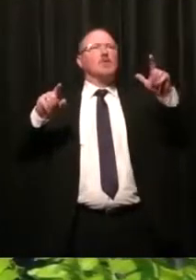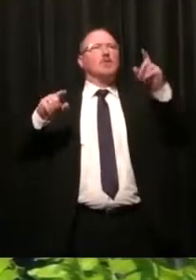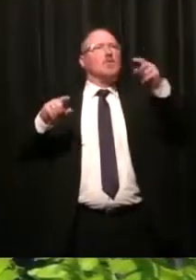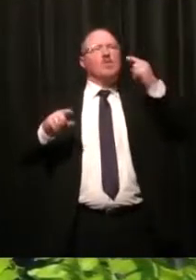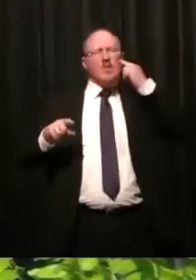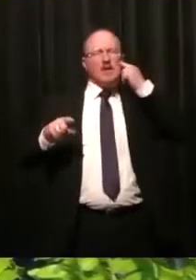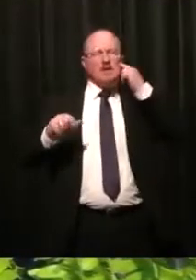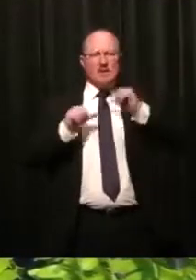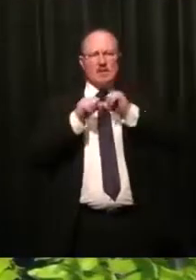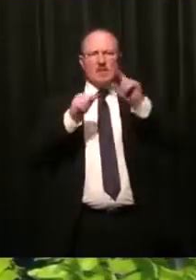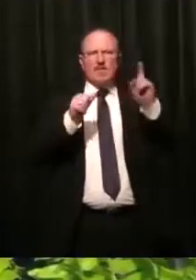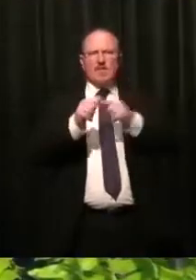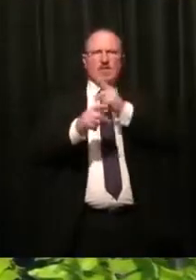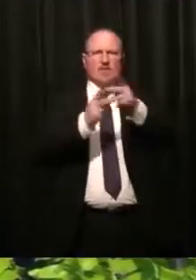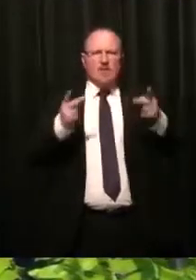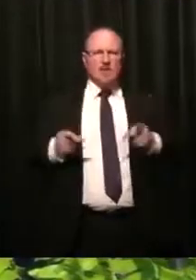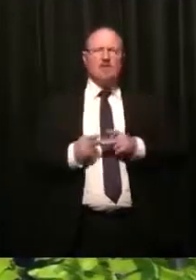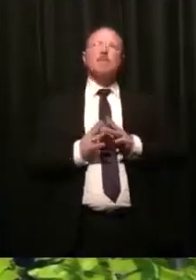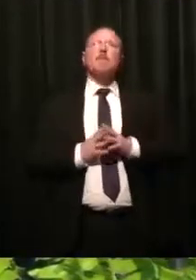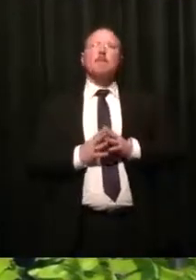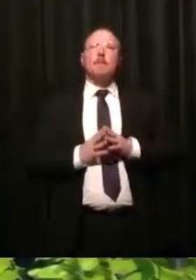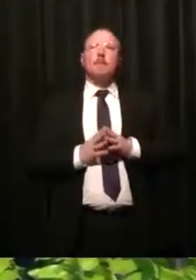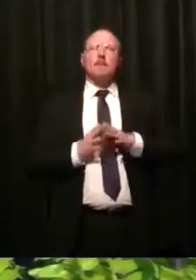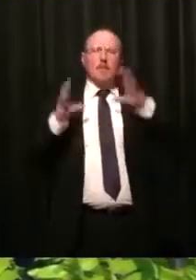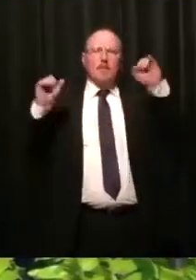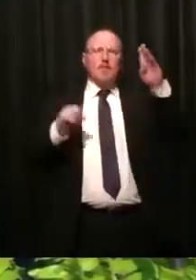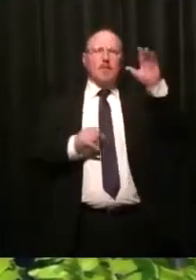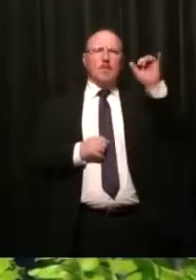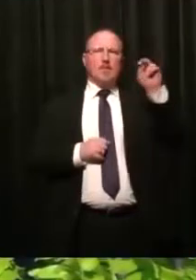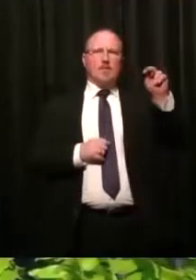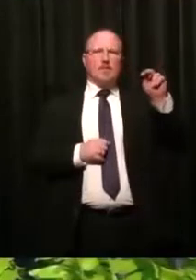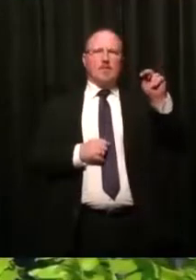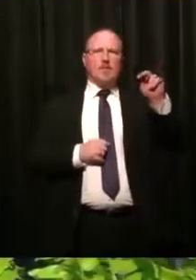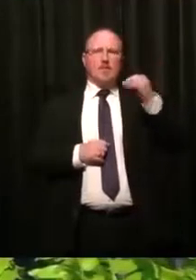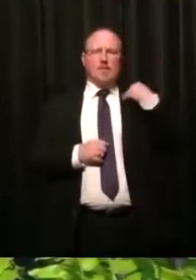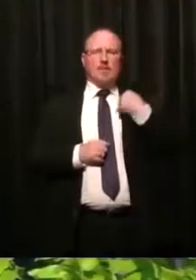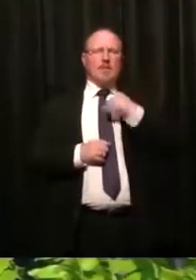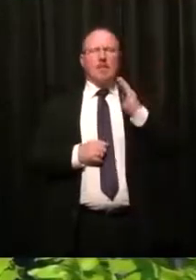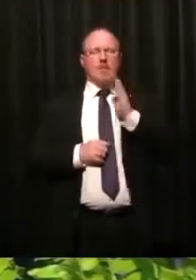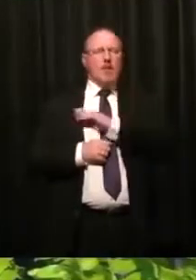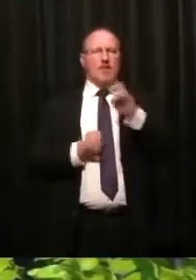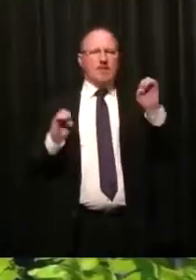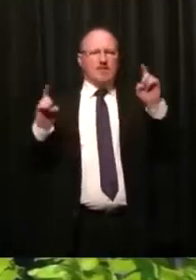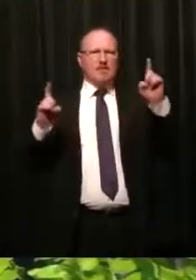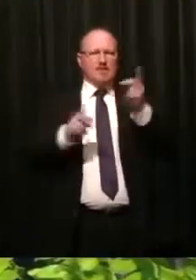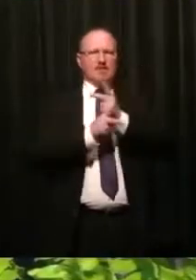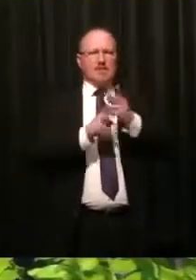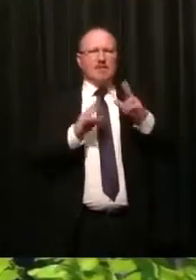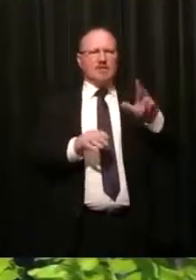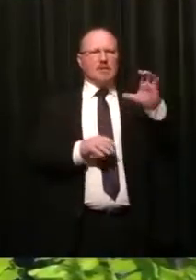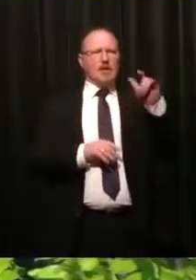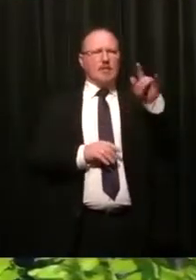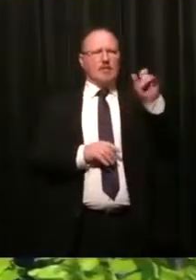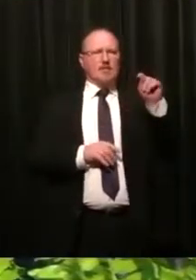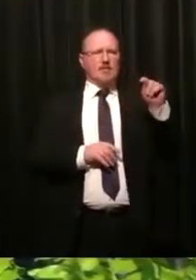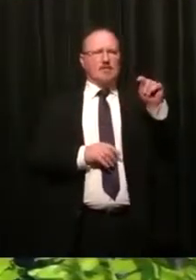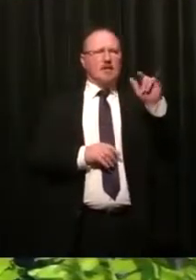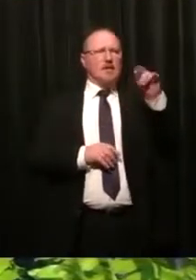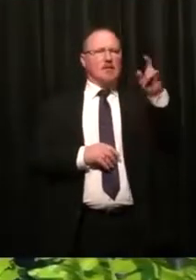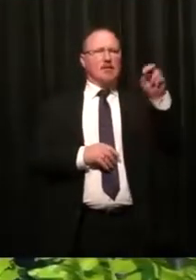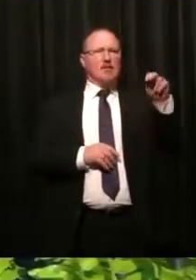Virtual and the reason that it exists in the first place. President Bowman, members of the Board of Education, Superintendent's